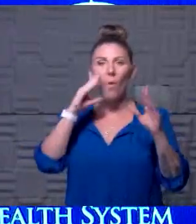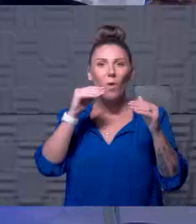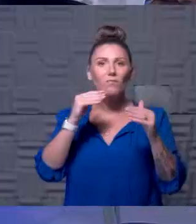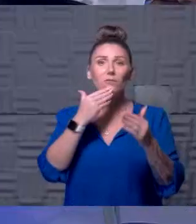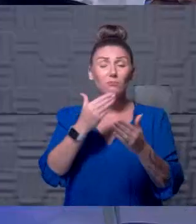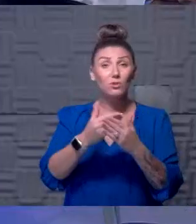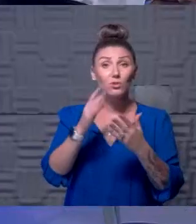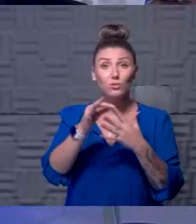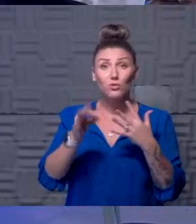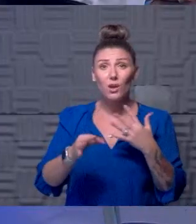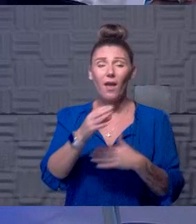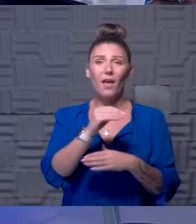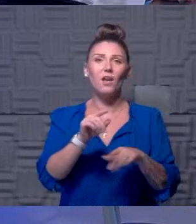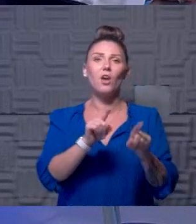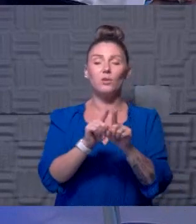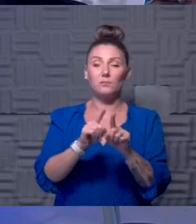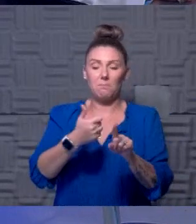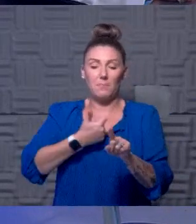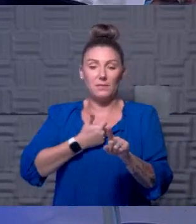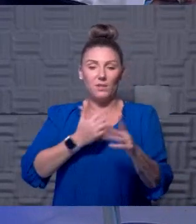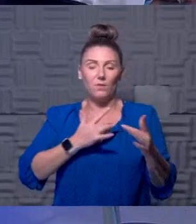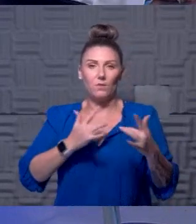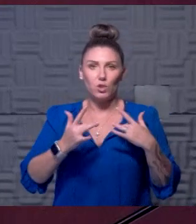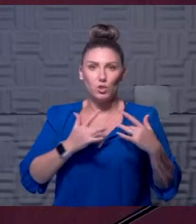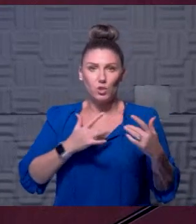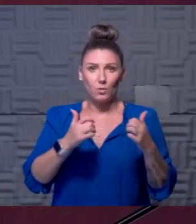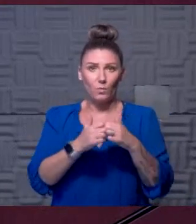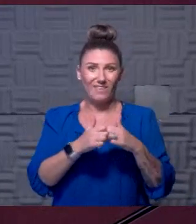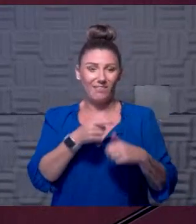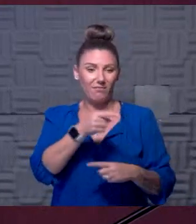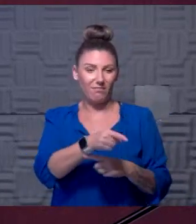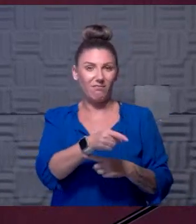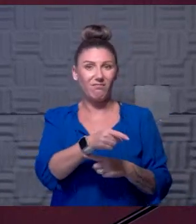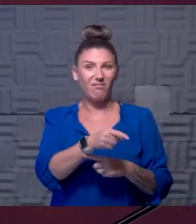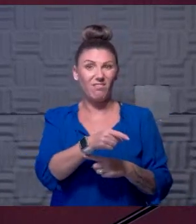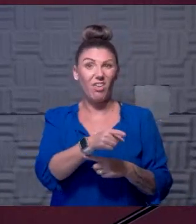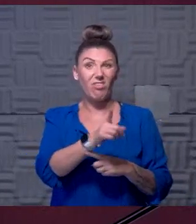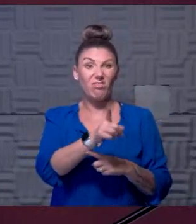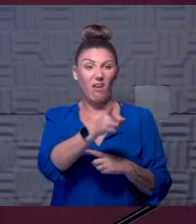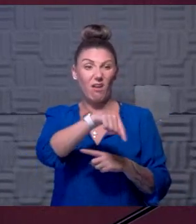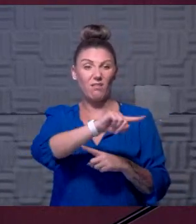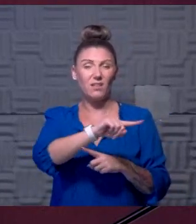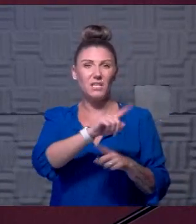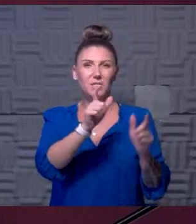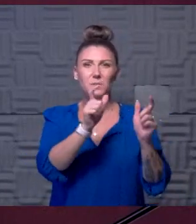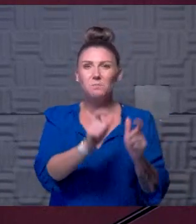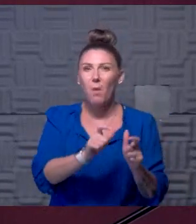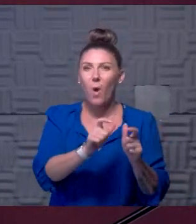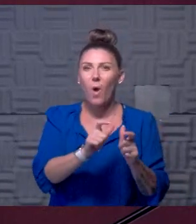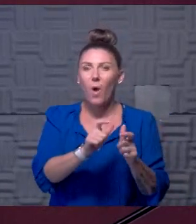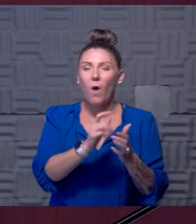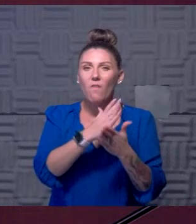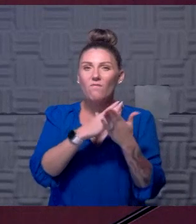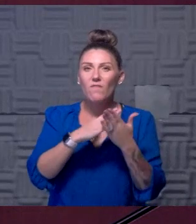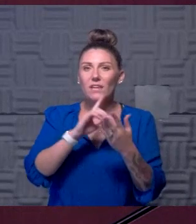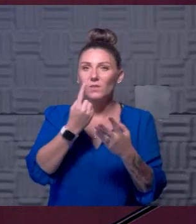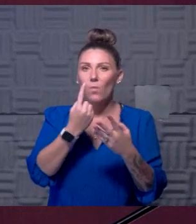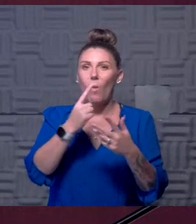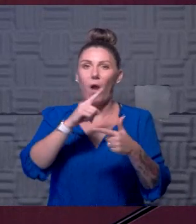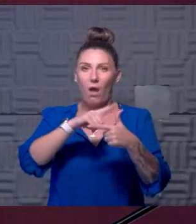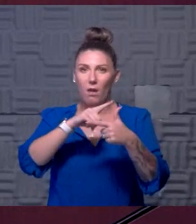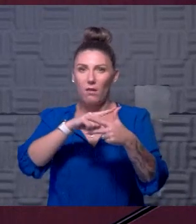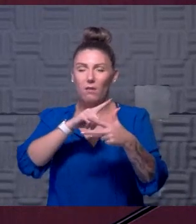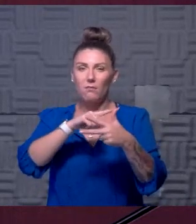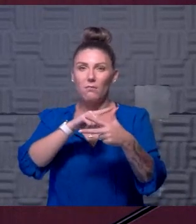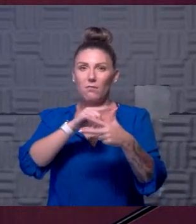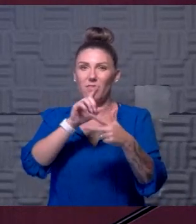the end. Yeah, and I was also concerned, at least with the Moderna vaccine, there were relatively small phase 1 studies that were released, and